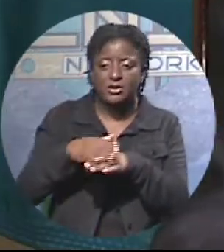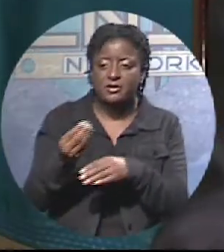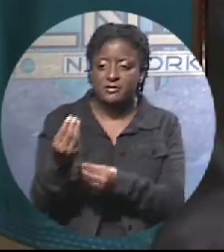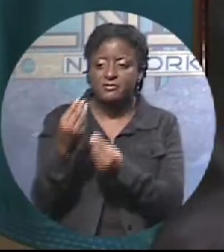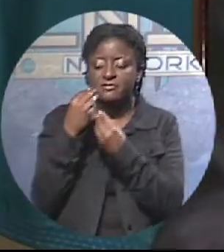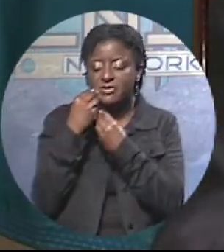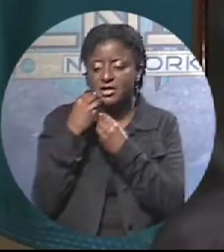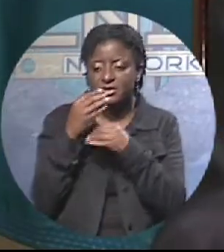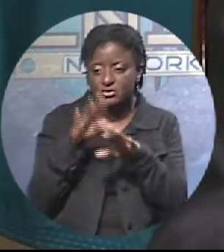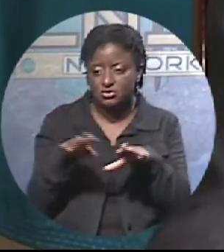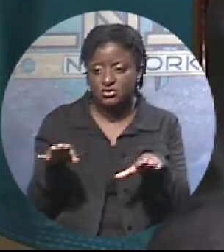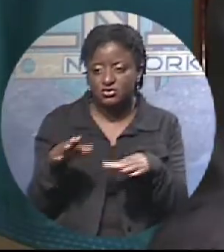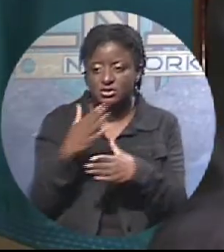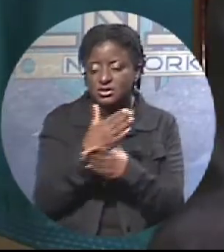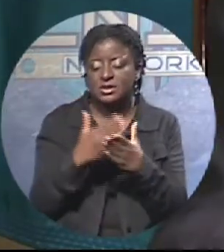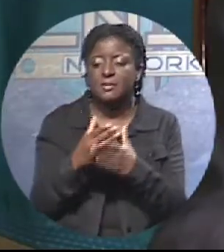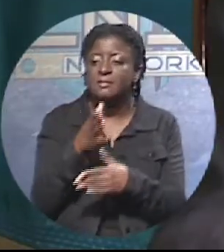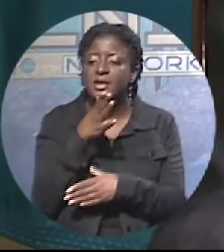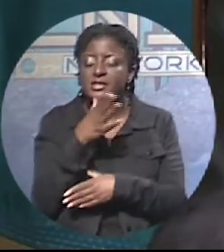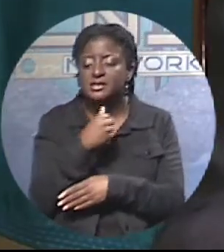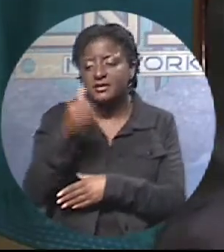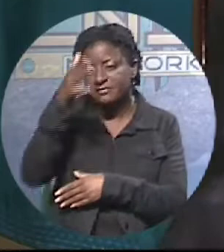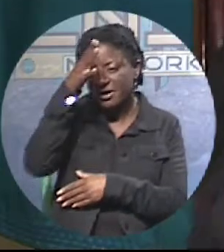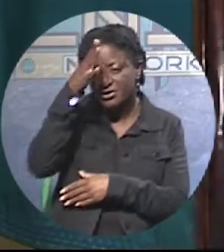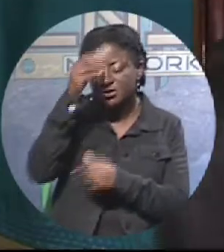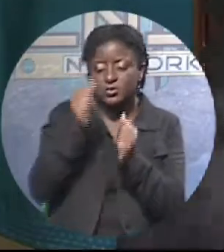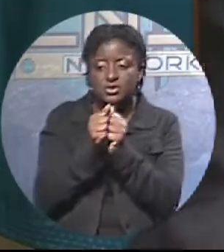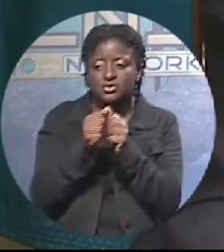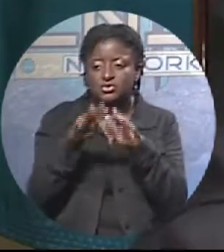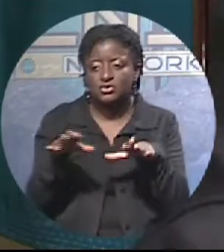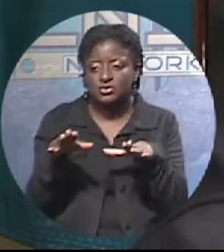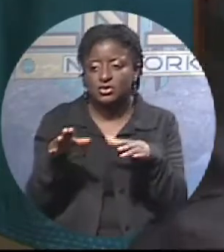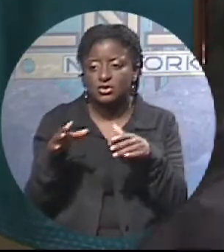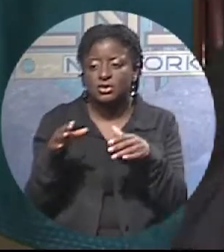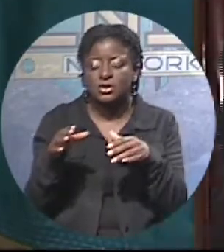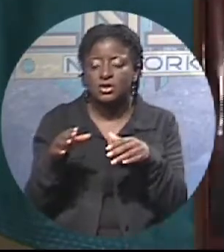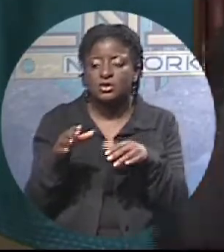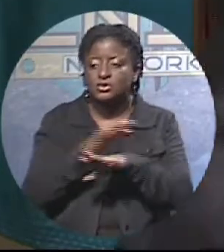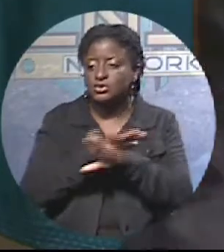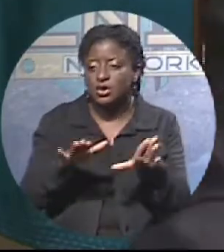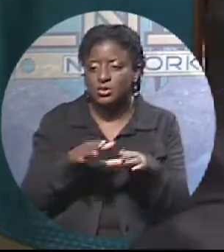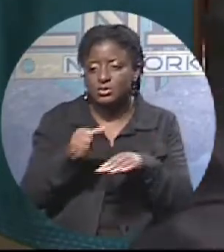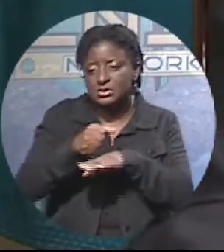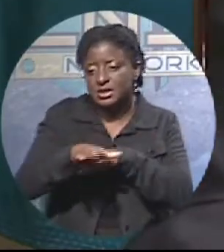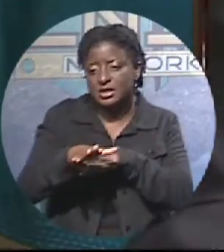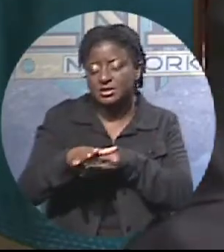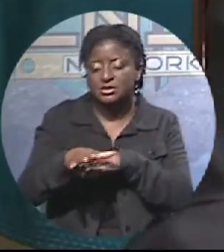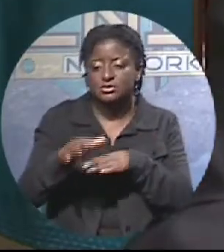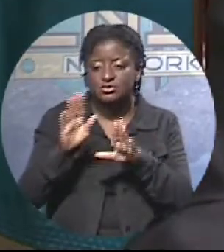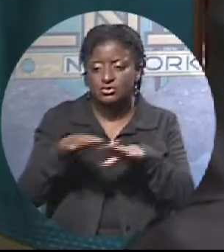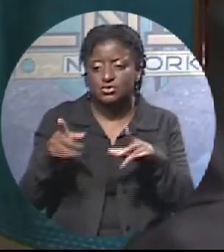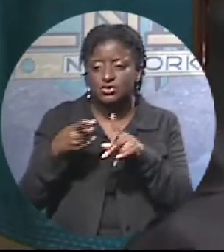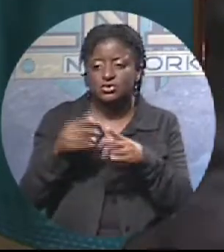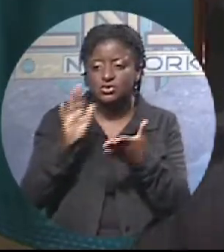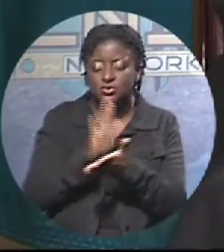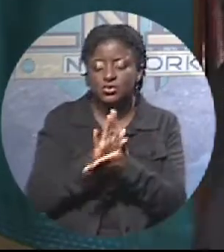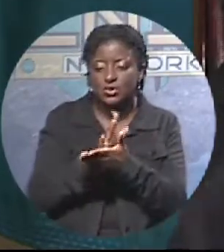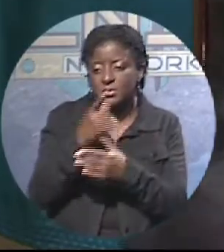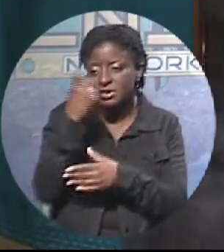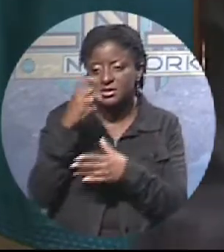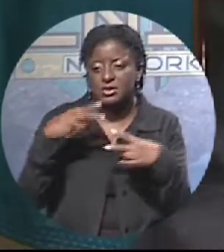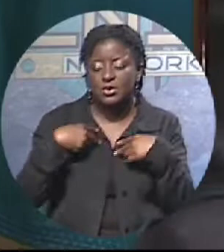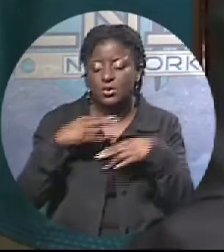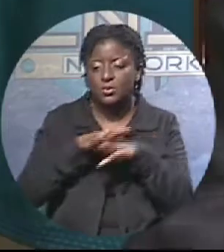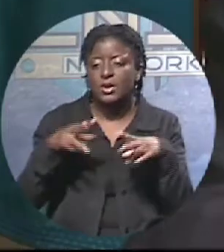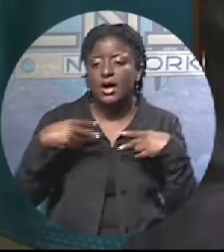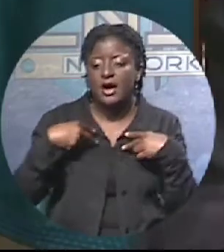young mothers and fathers who have children of school age don't send children to school because they say they don't have money to give them for lunch. These are the